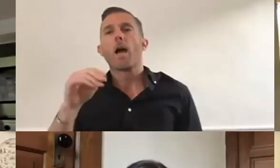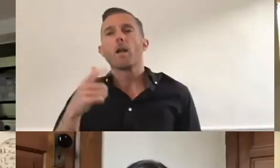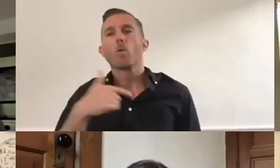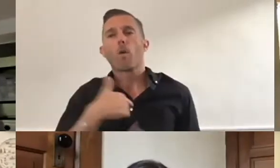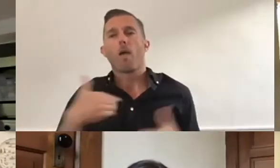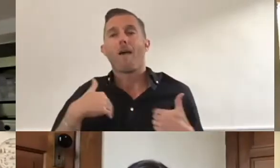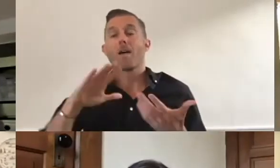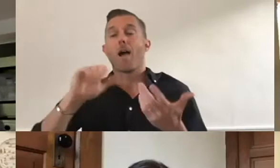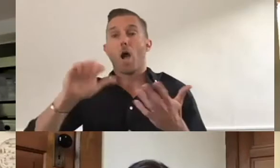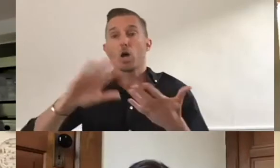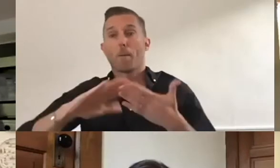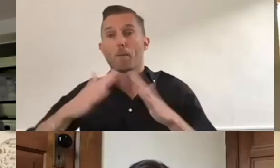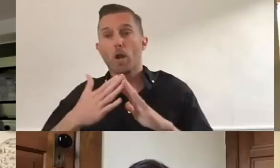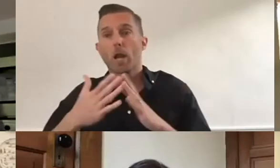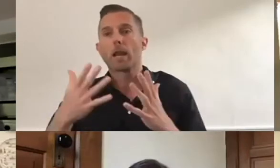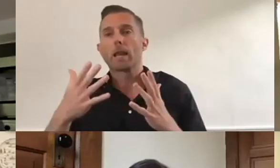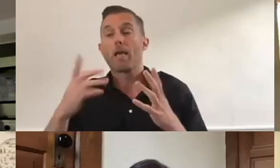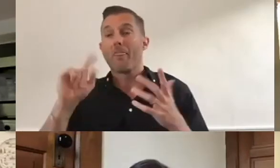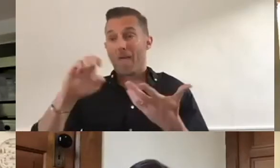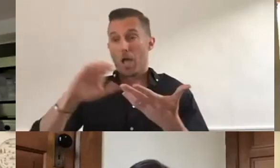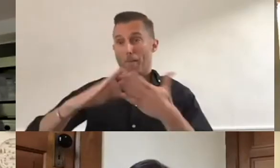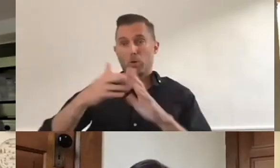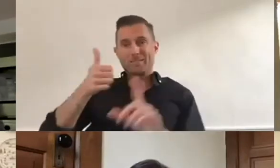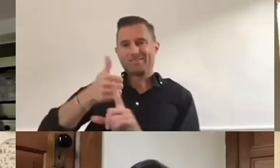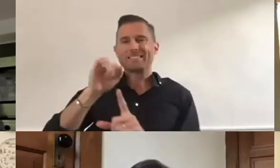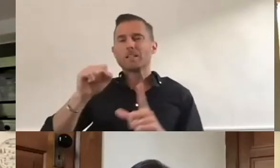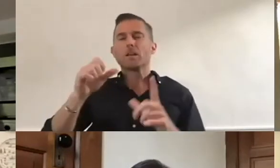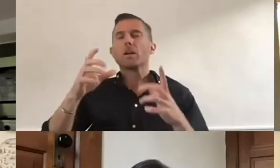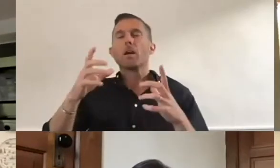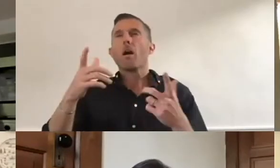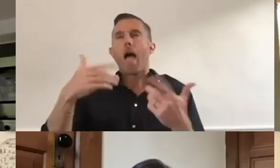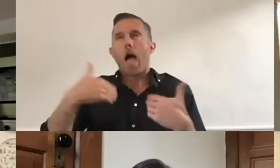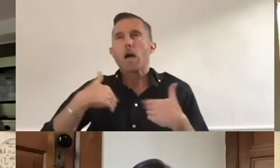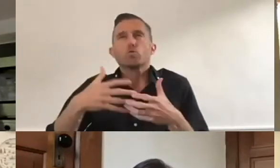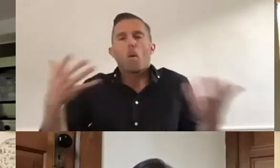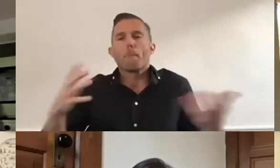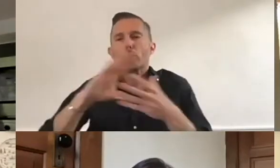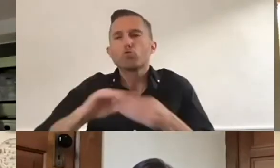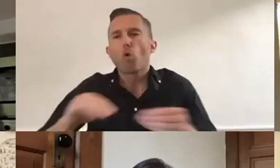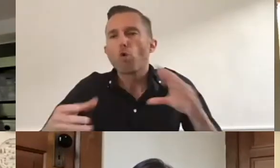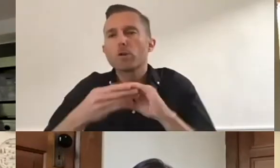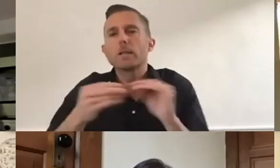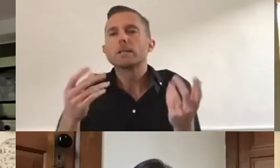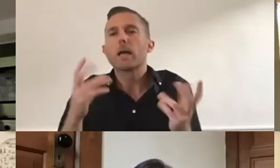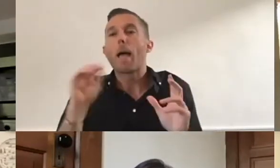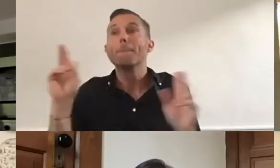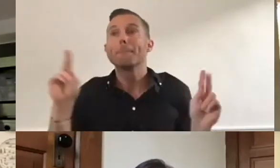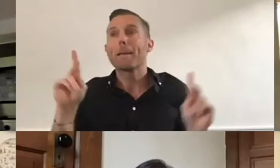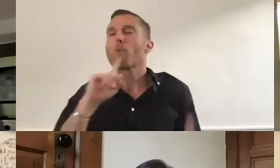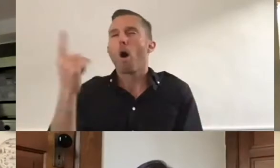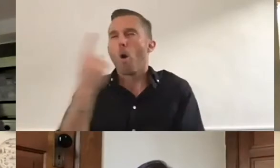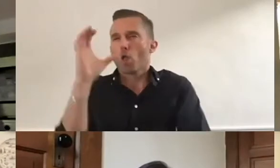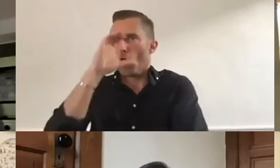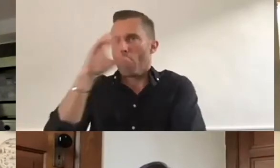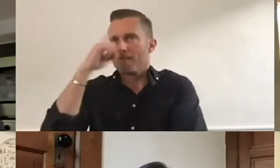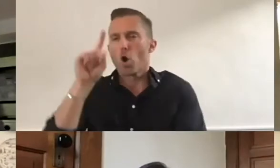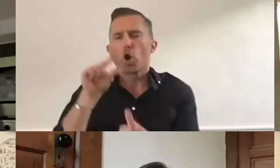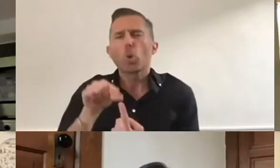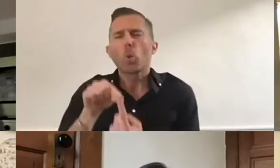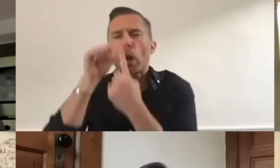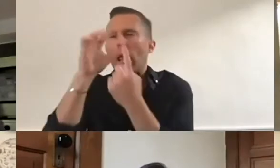within, there's so many stories, and everyone's always looking for unique, you know, really